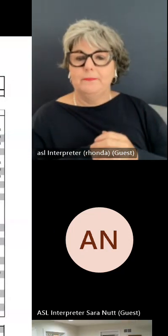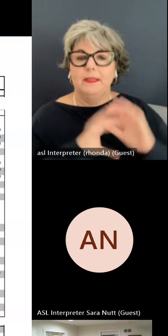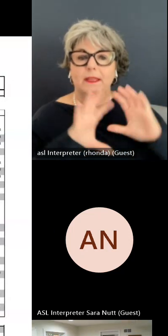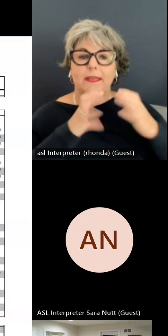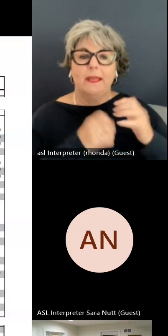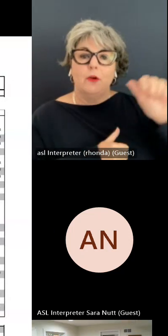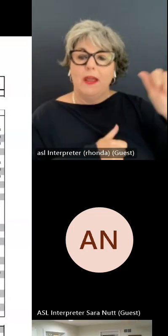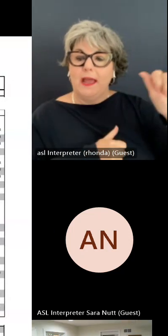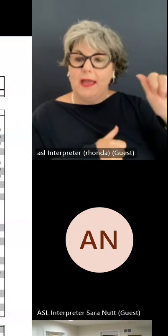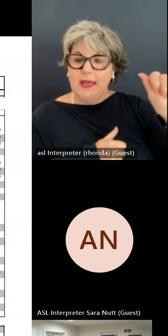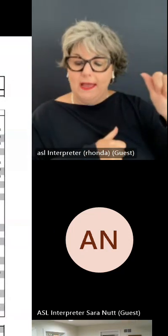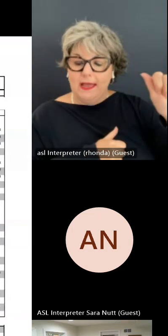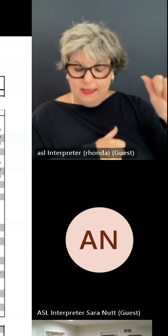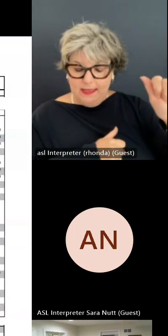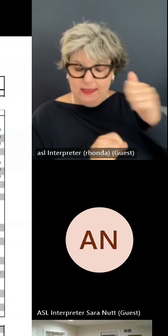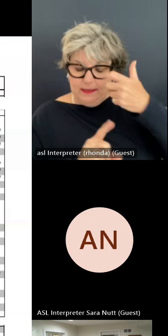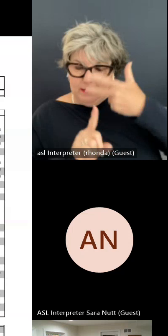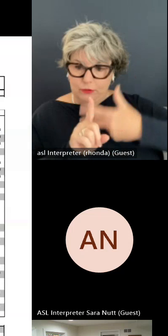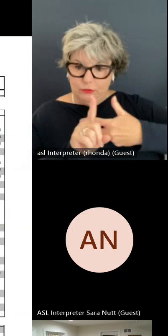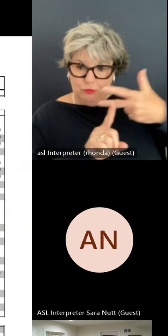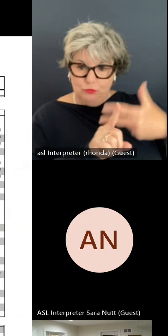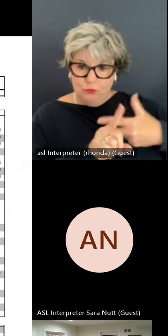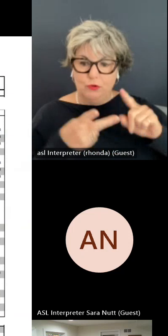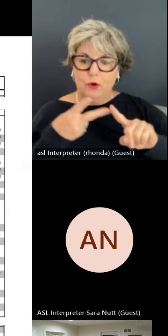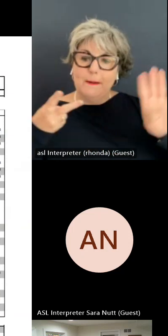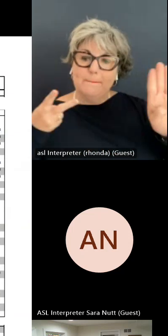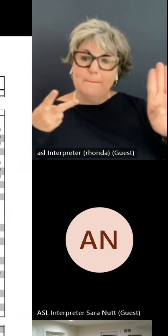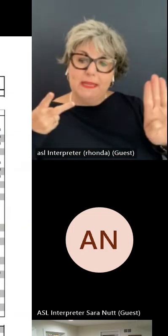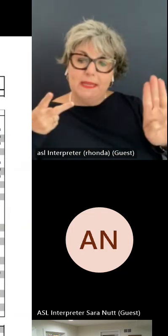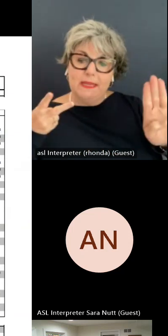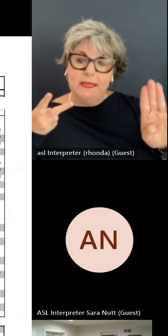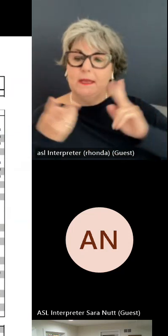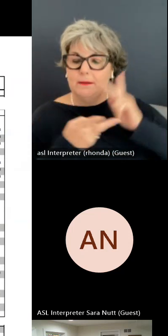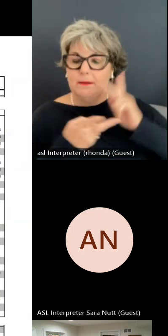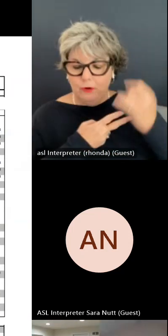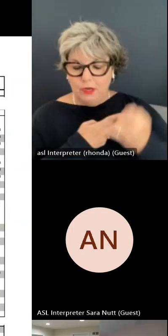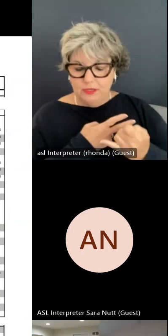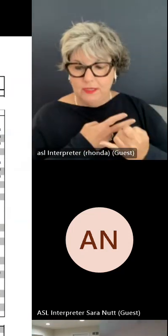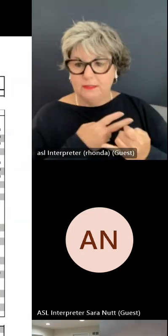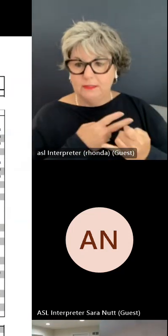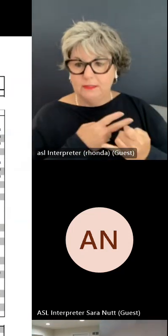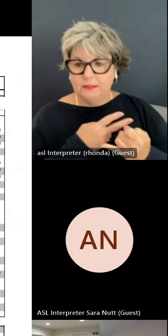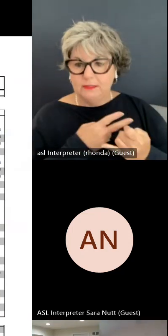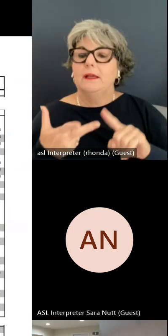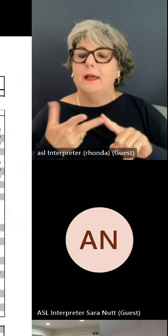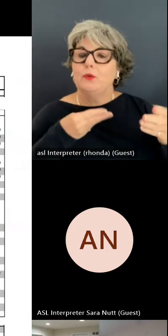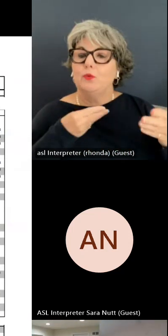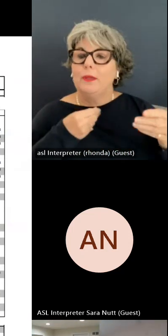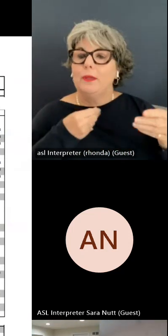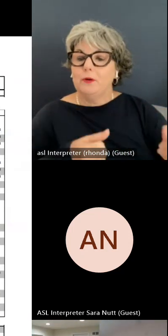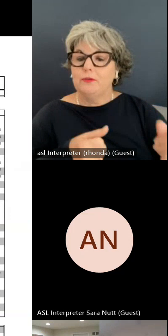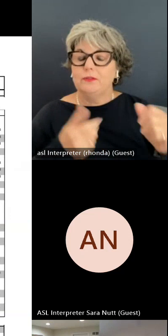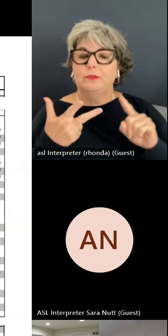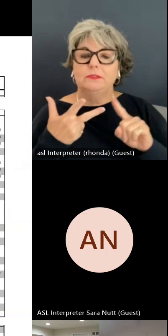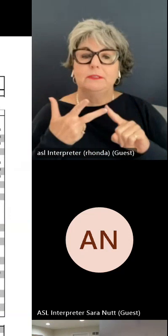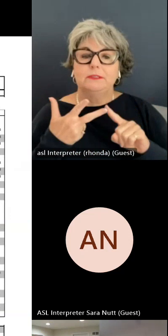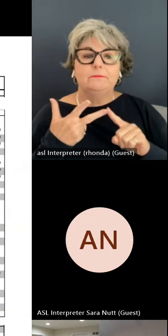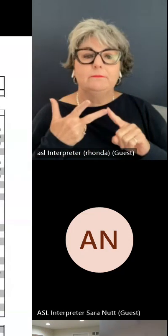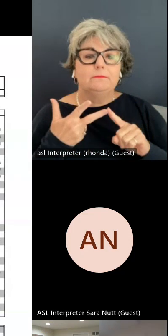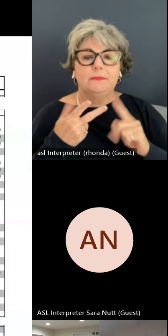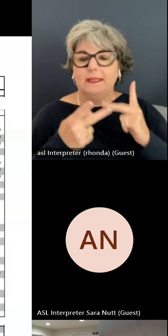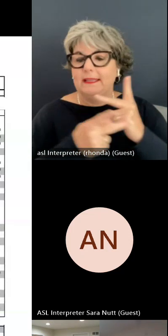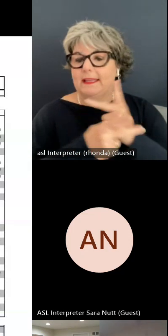by quarter, and Category B, which is by project. Then you're looking at your reimbursables. And then you're